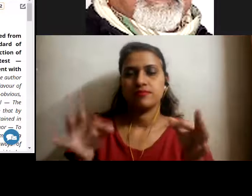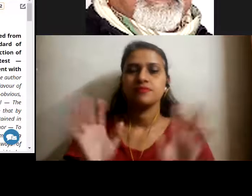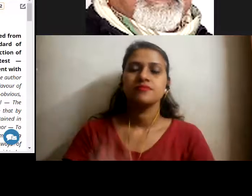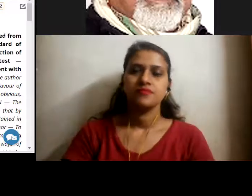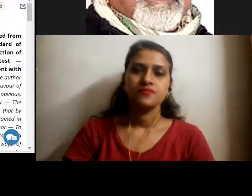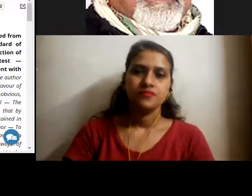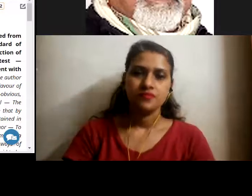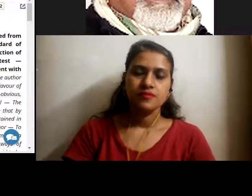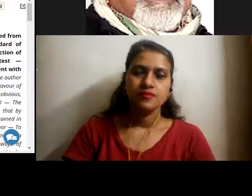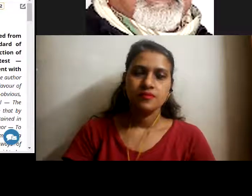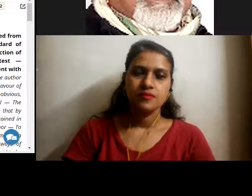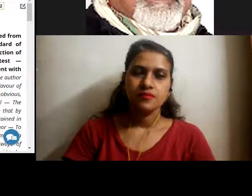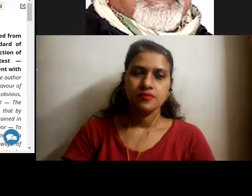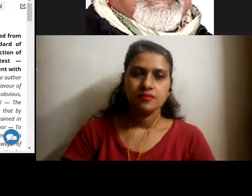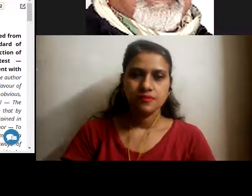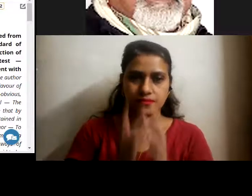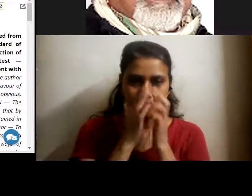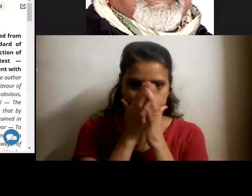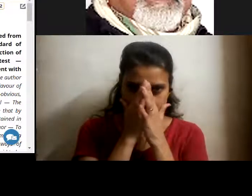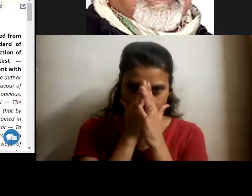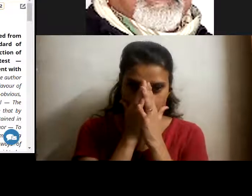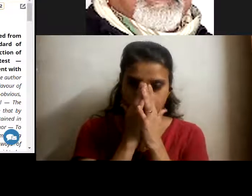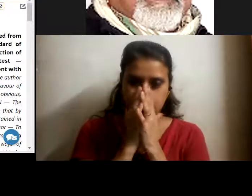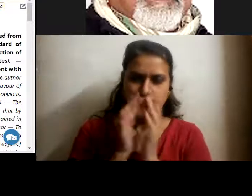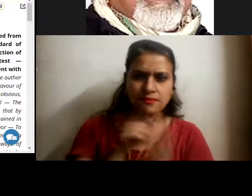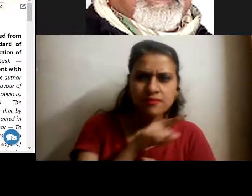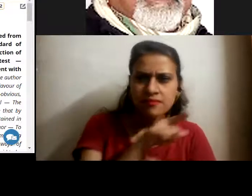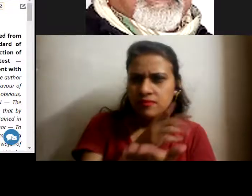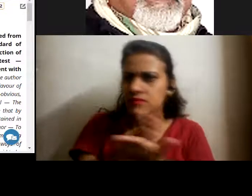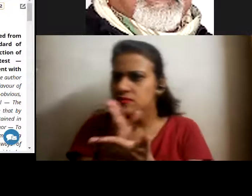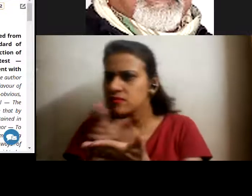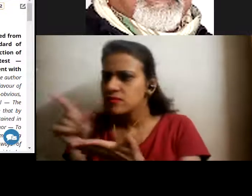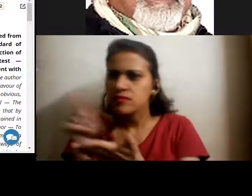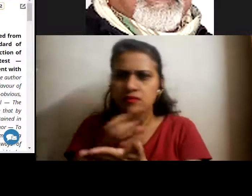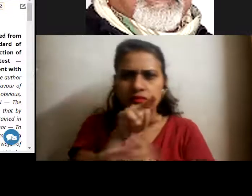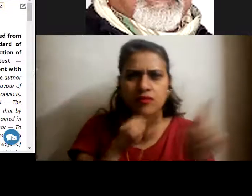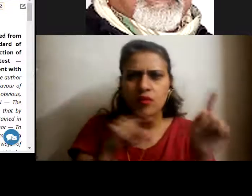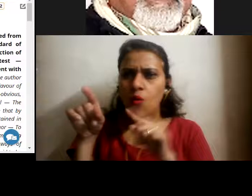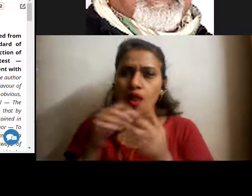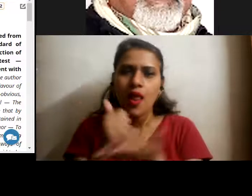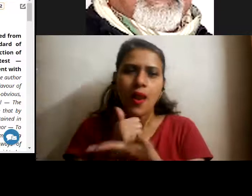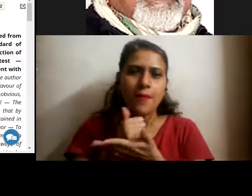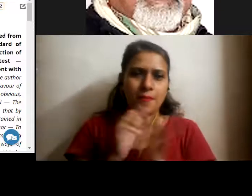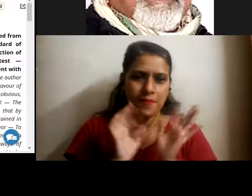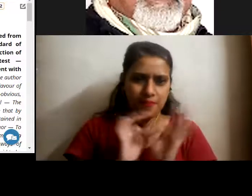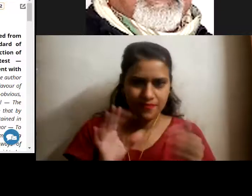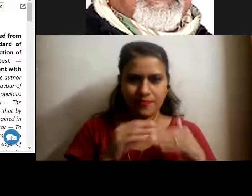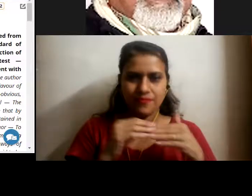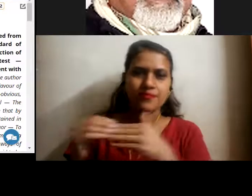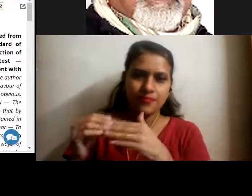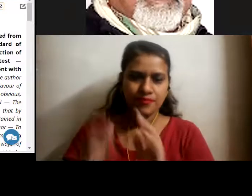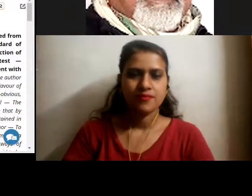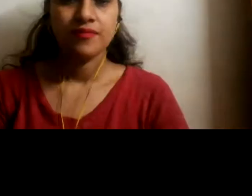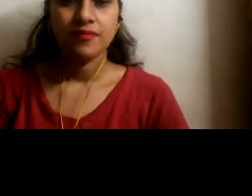So this is how you navigate through. And now let's see how to read a